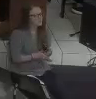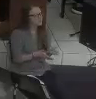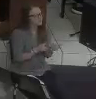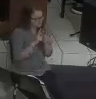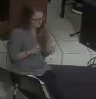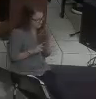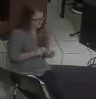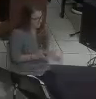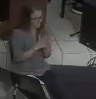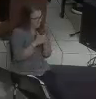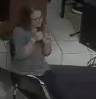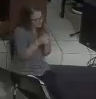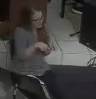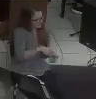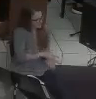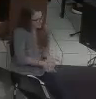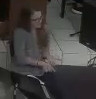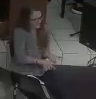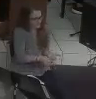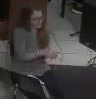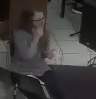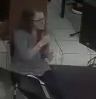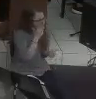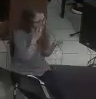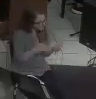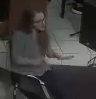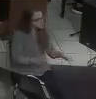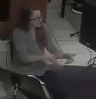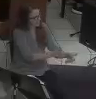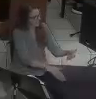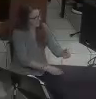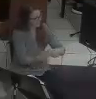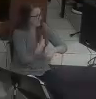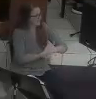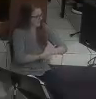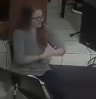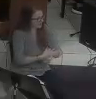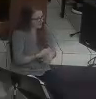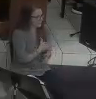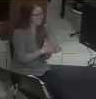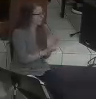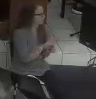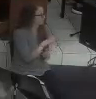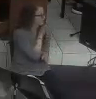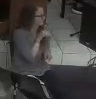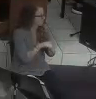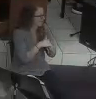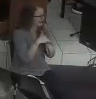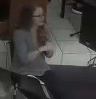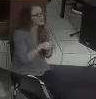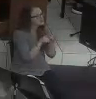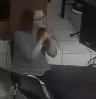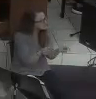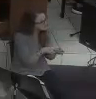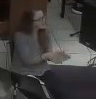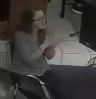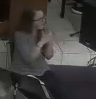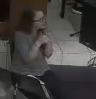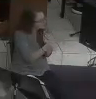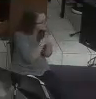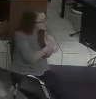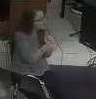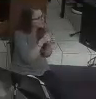question this week at the end of each day as part of your spiritual practice. Ask this question: in what ways